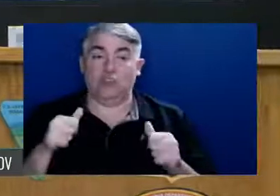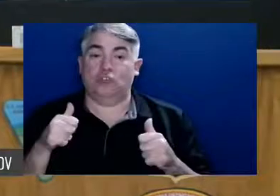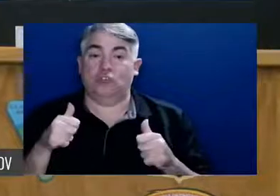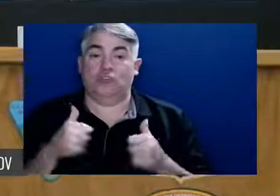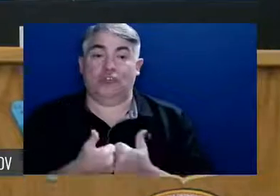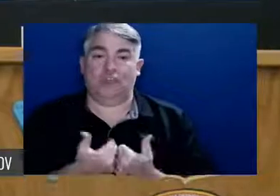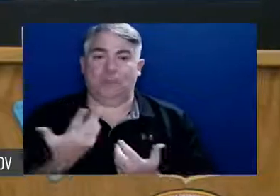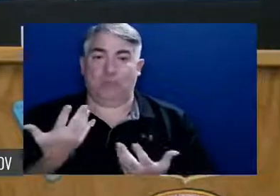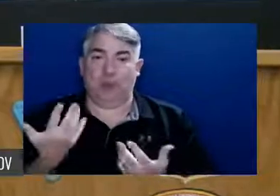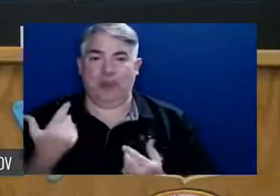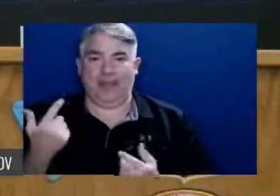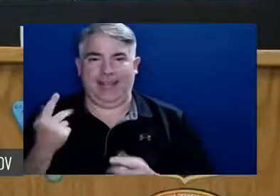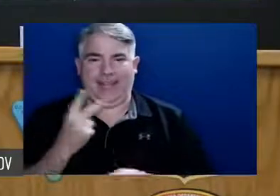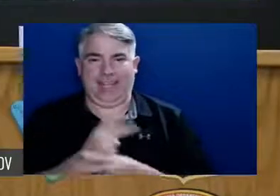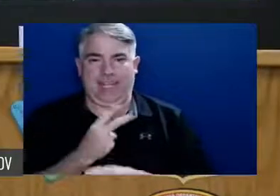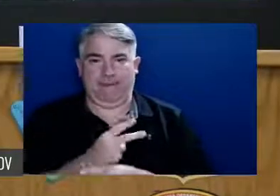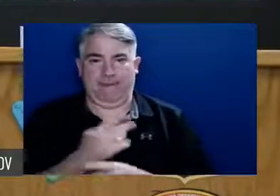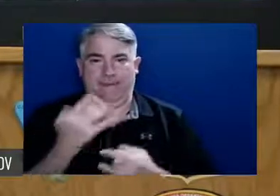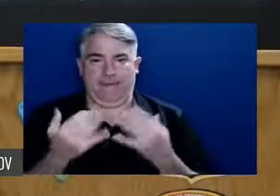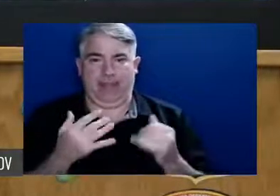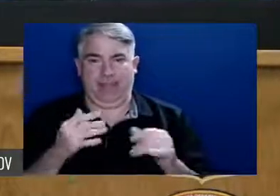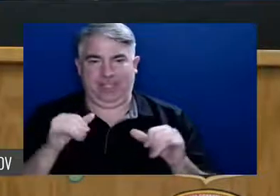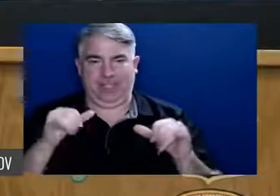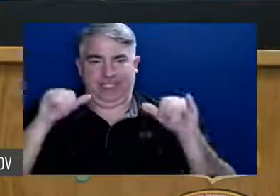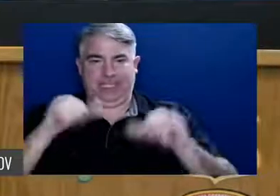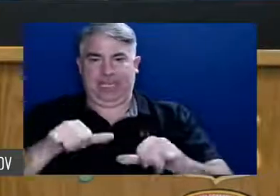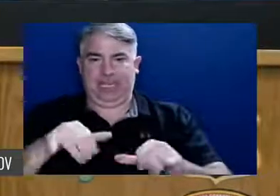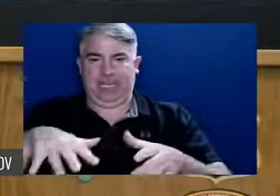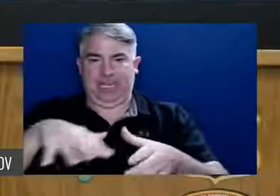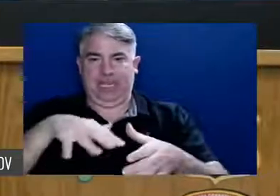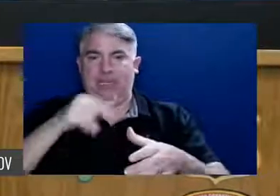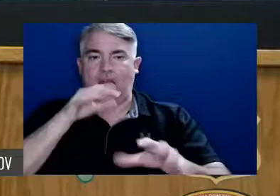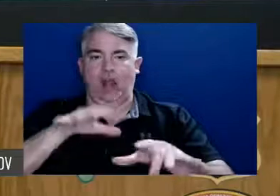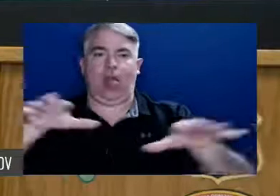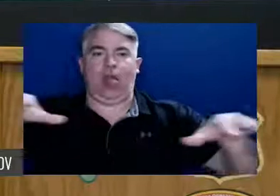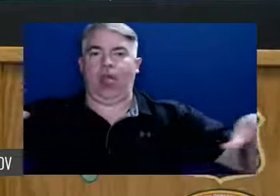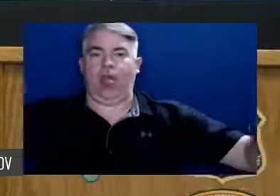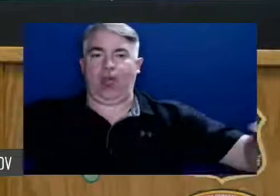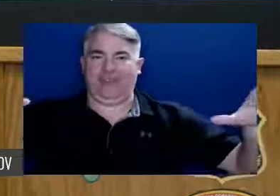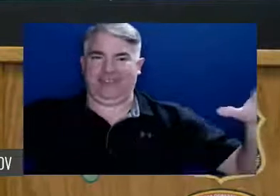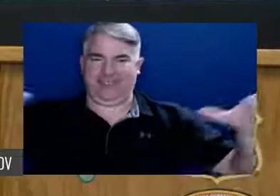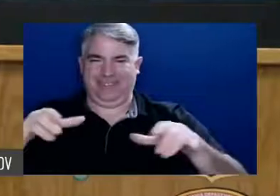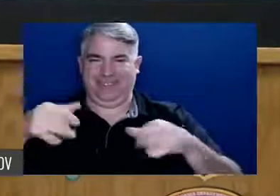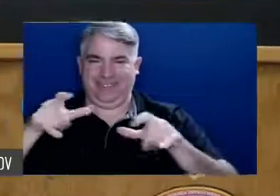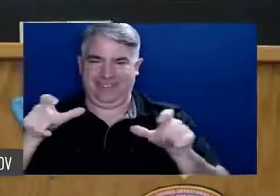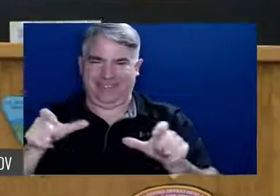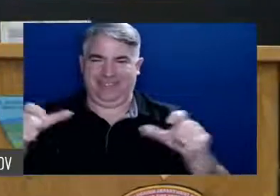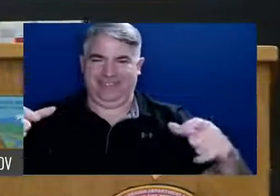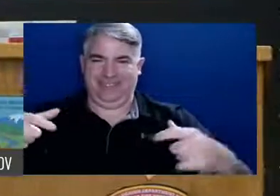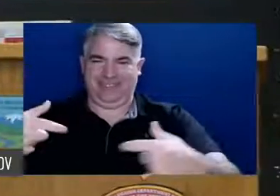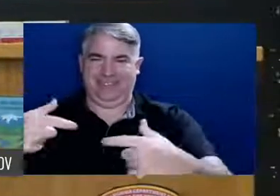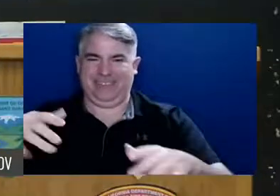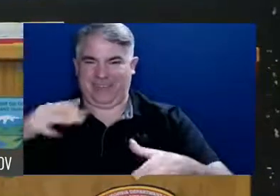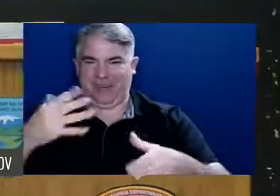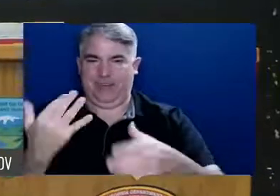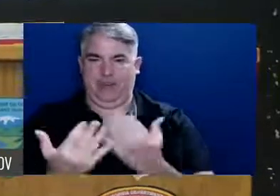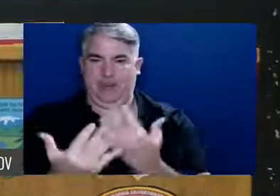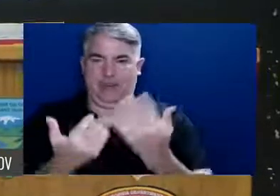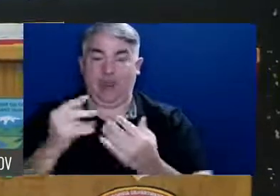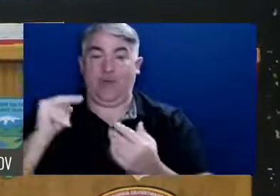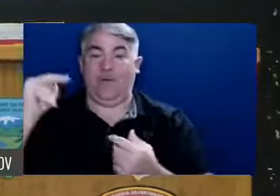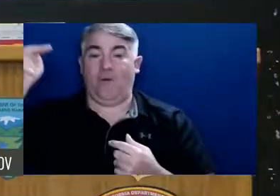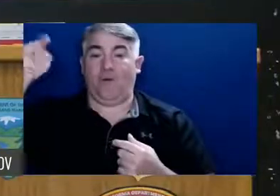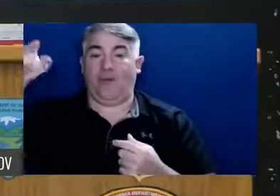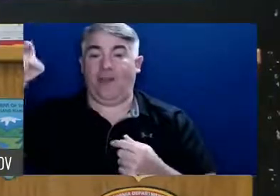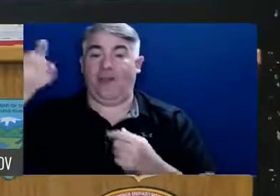existing control lines, just because we have a lot of values to the south in the Highway 70 corridor. We have a lot of values up north on the Highway 395 corridor